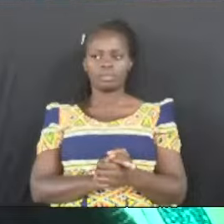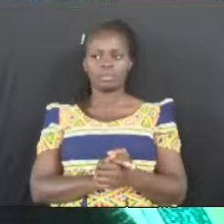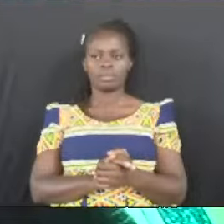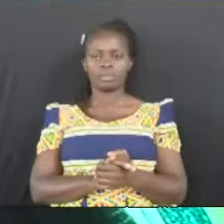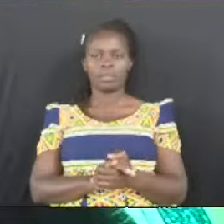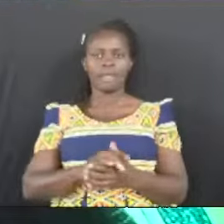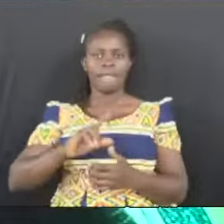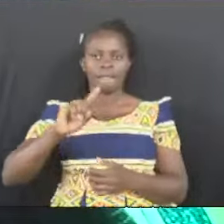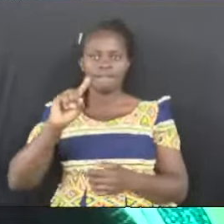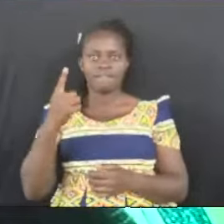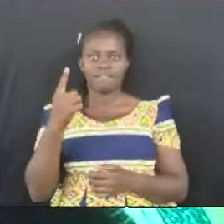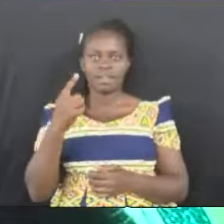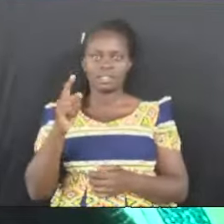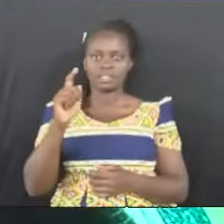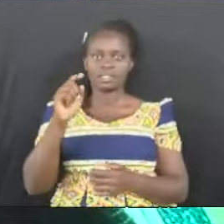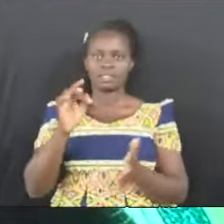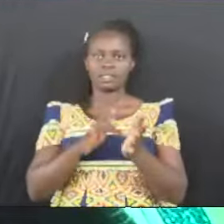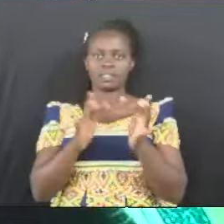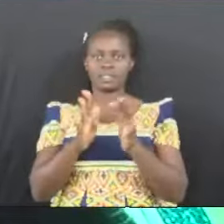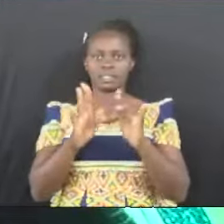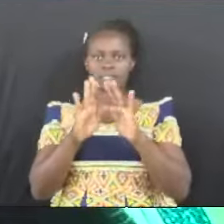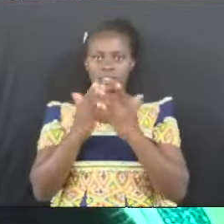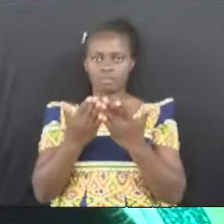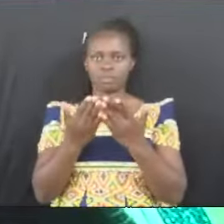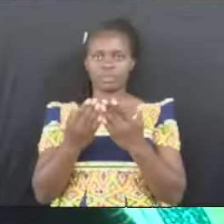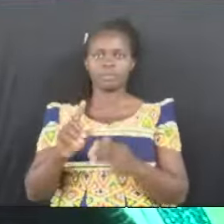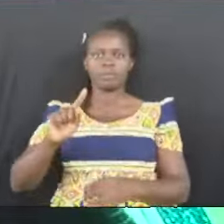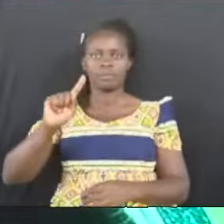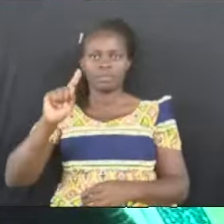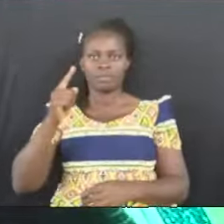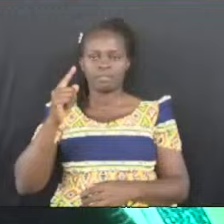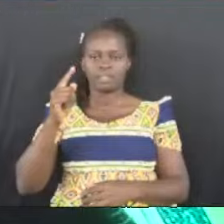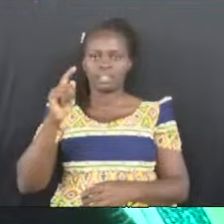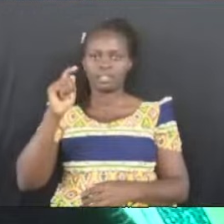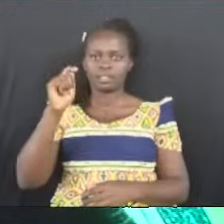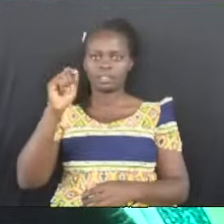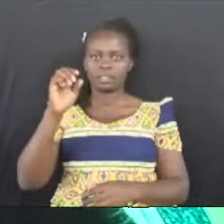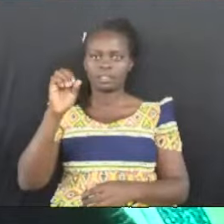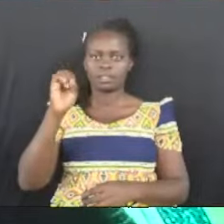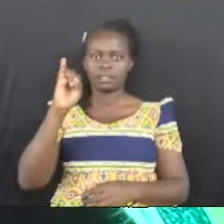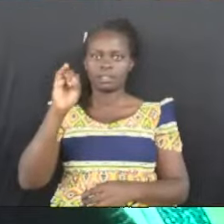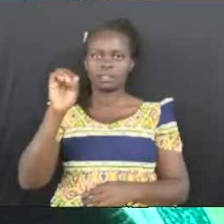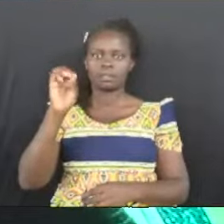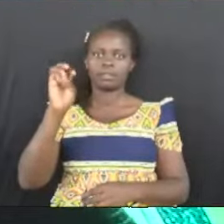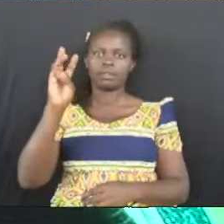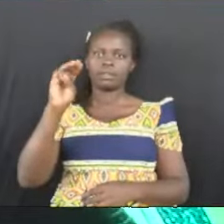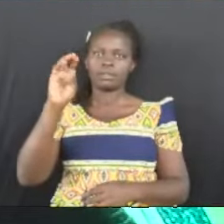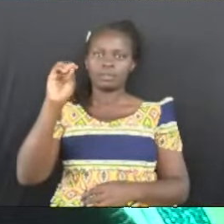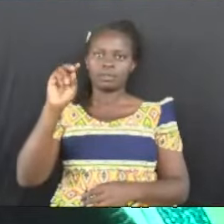1 Timothy 1, Paul, apostle of Christ Jesus, according to the